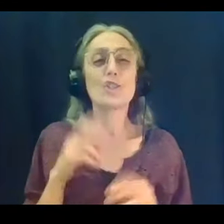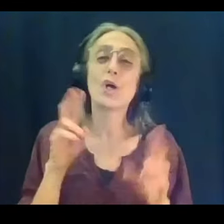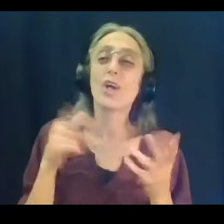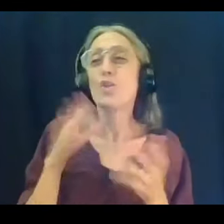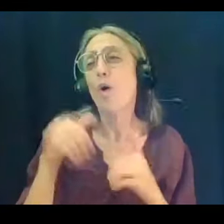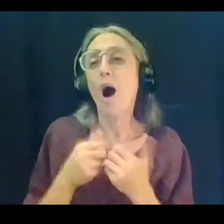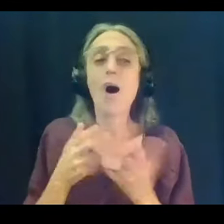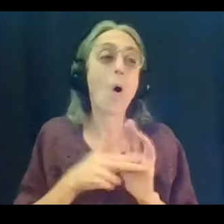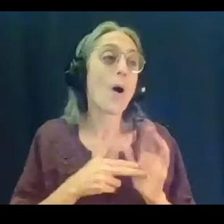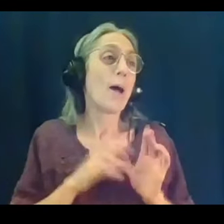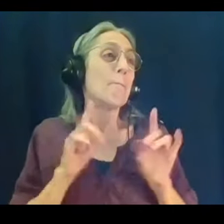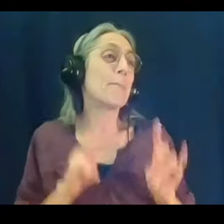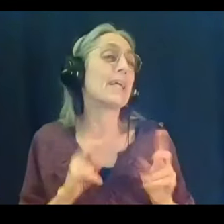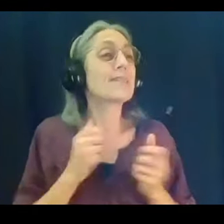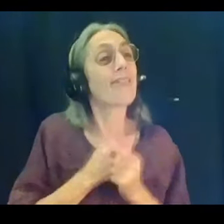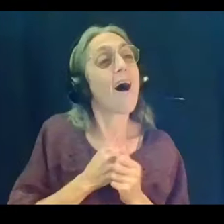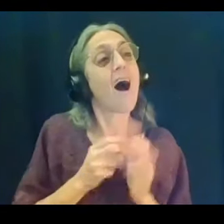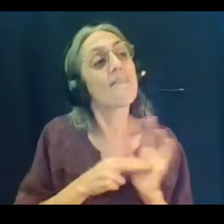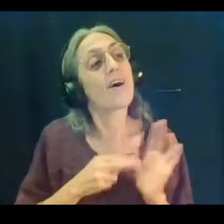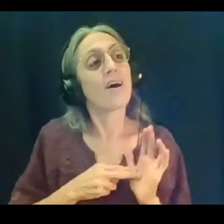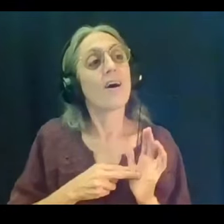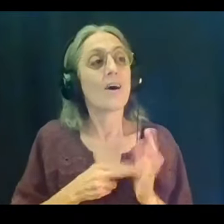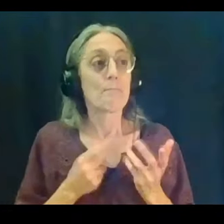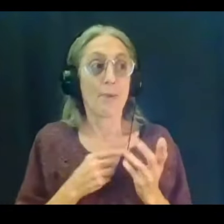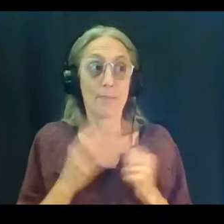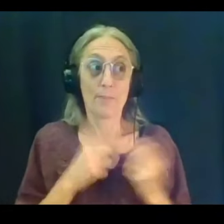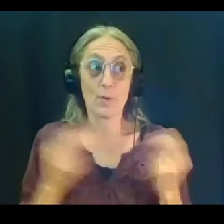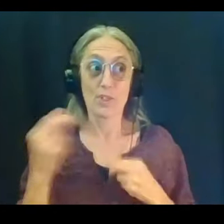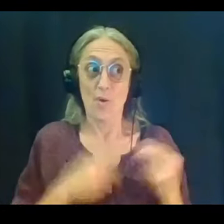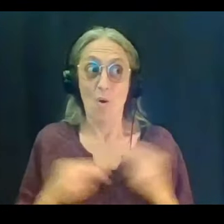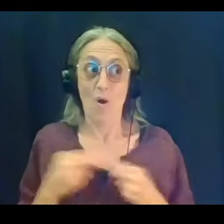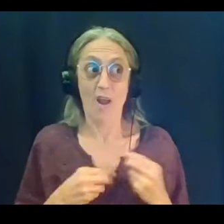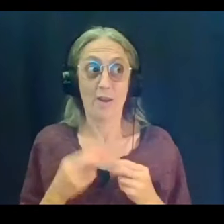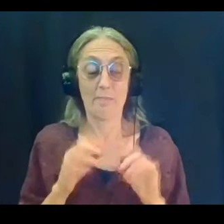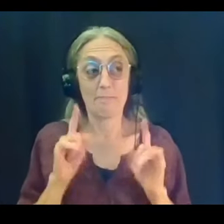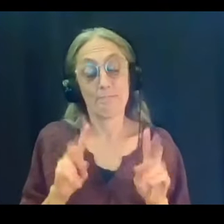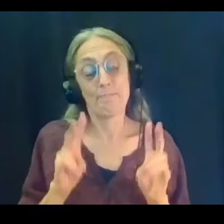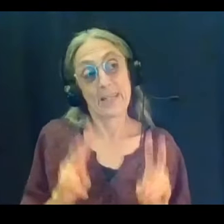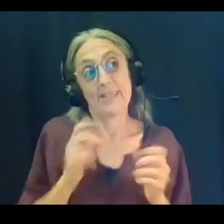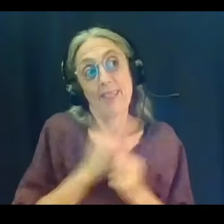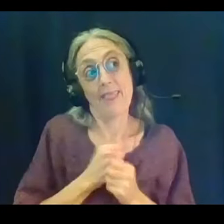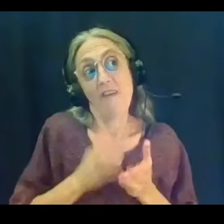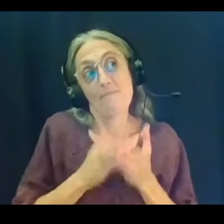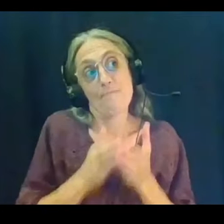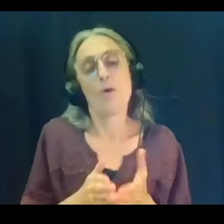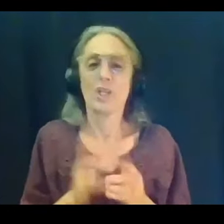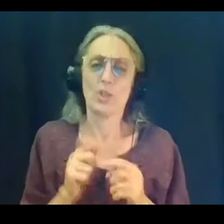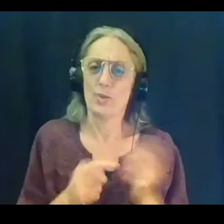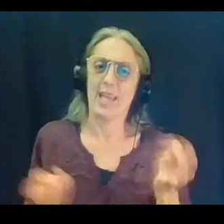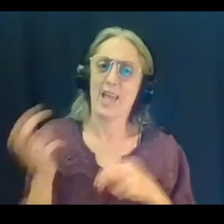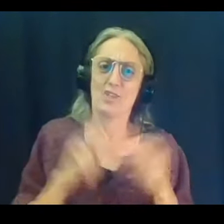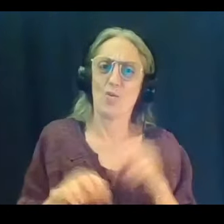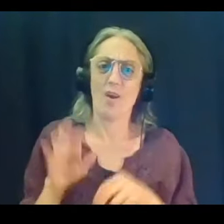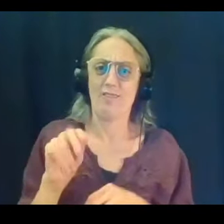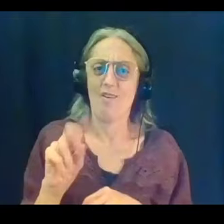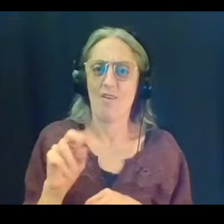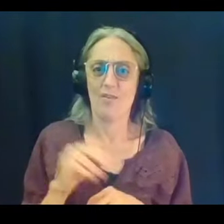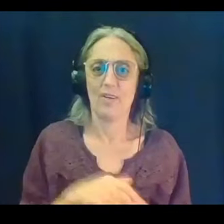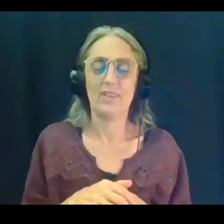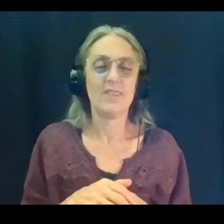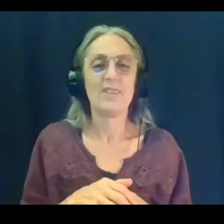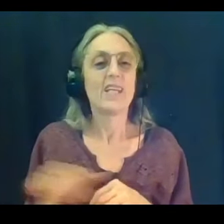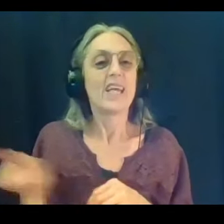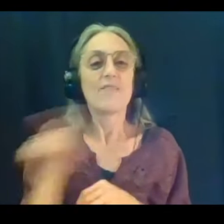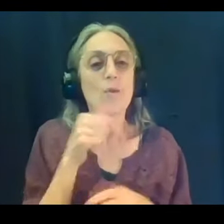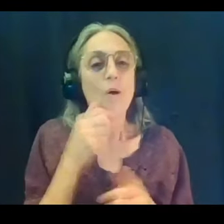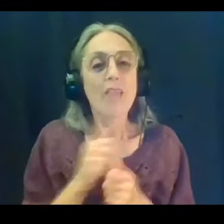come on the peace and love boat. Because if you don't love me, you don't get to be on the love boat. Like this also, is also, yeah, boat. If you don't love yourself, child, I can't help exactly. you. There's I can't